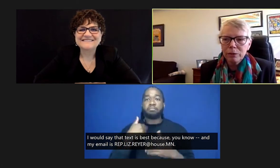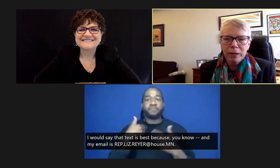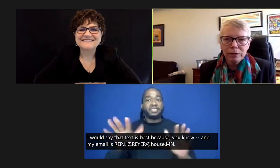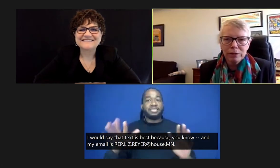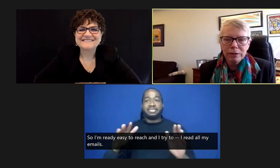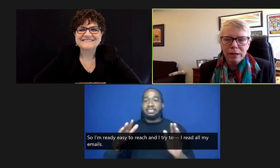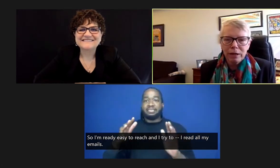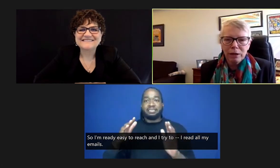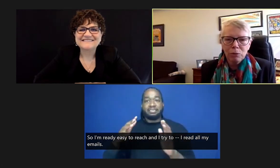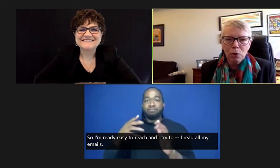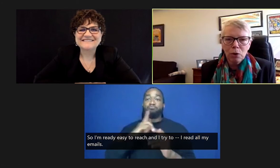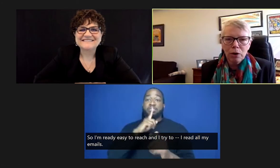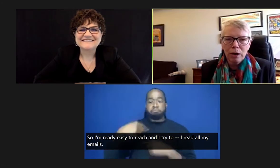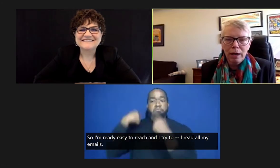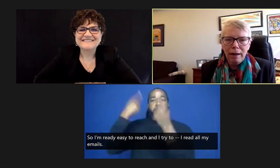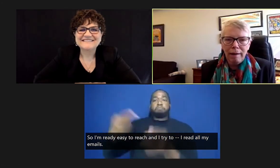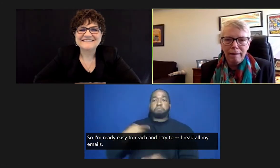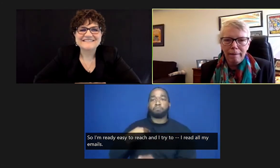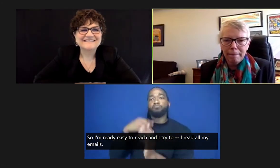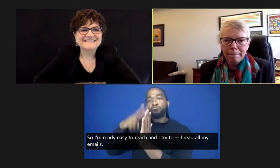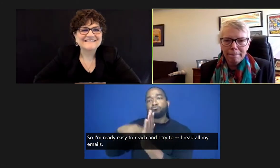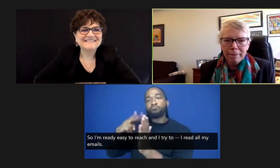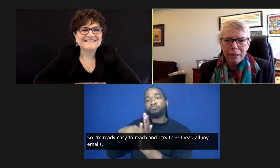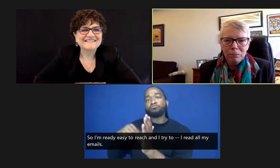get responses that are more